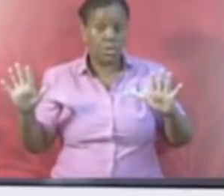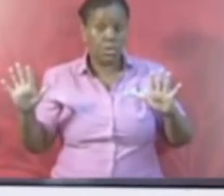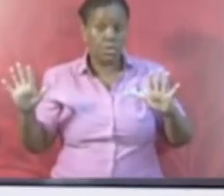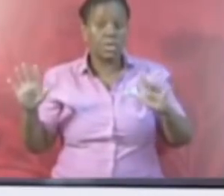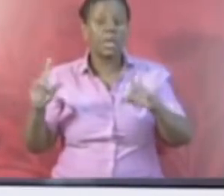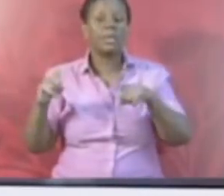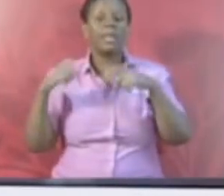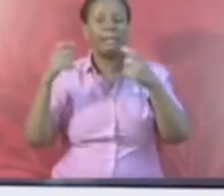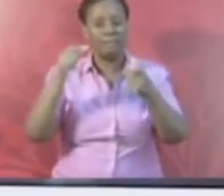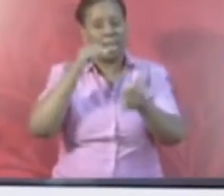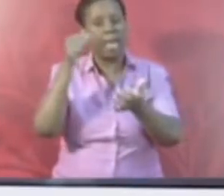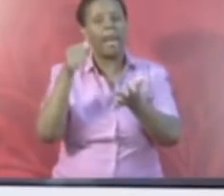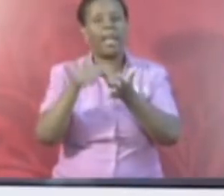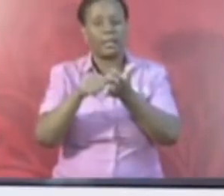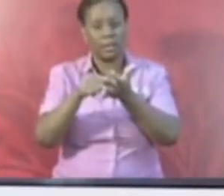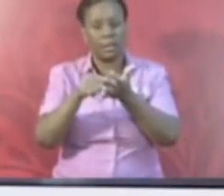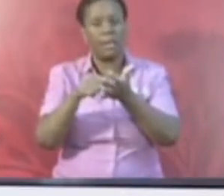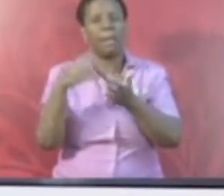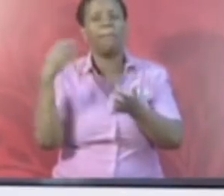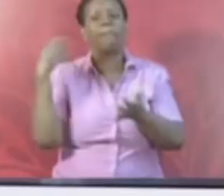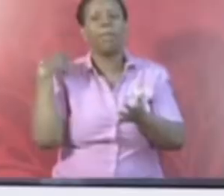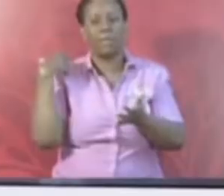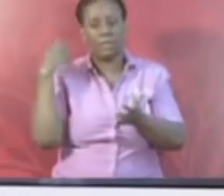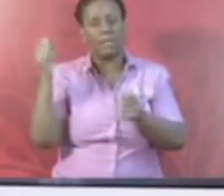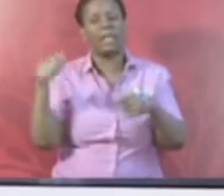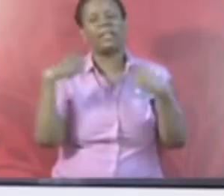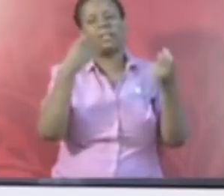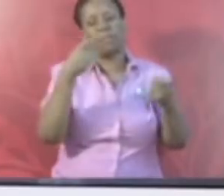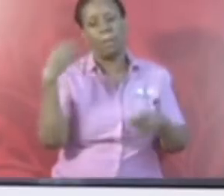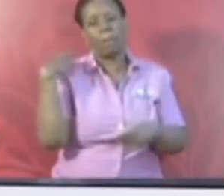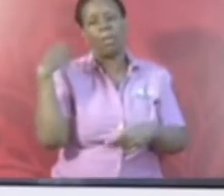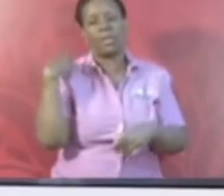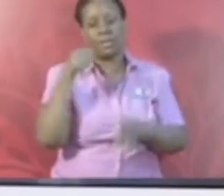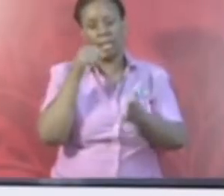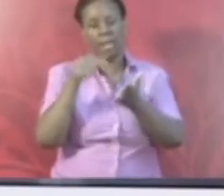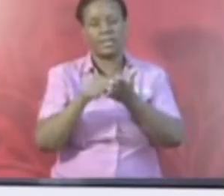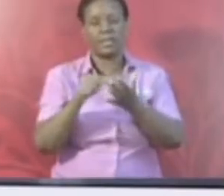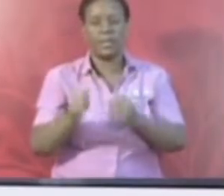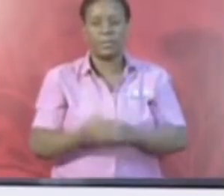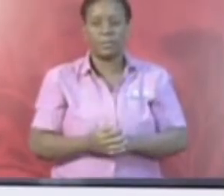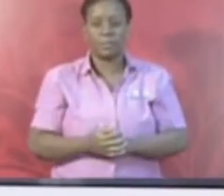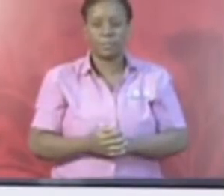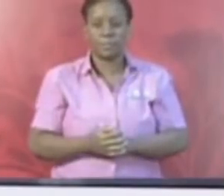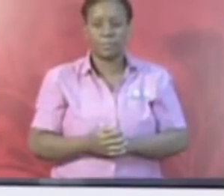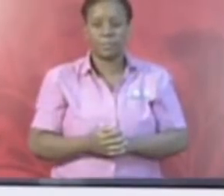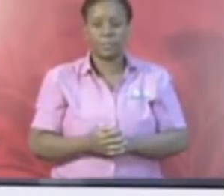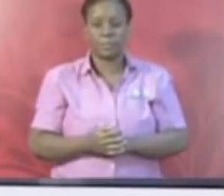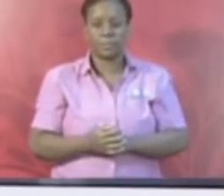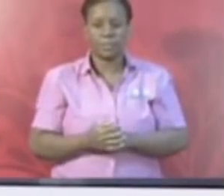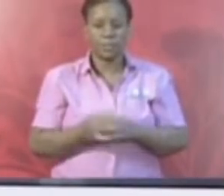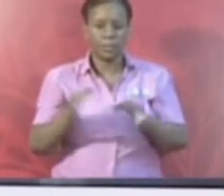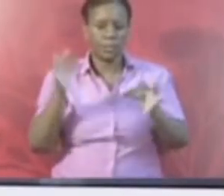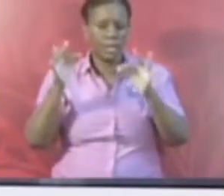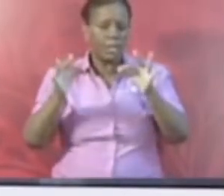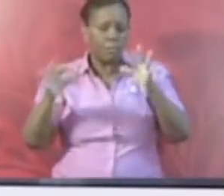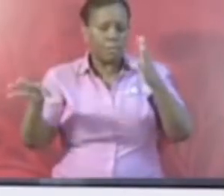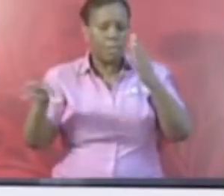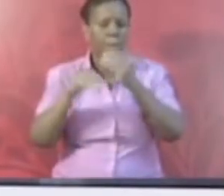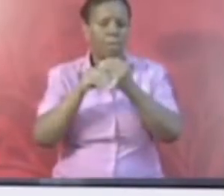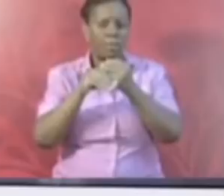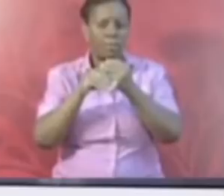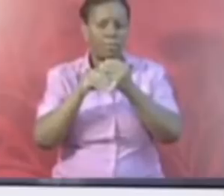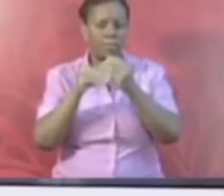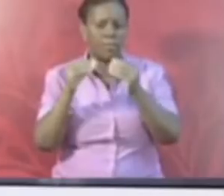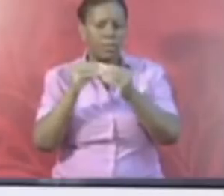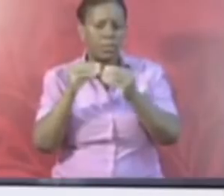employer, and that should suffice in terms of coming out of your quarantine. If your period is extended, that will be done so by the CMOH,